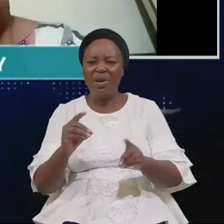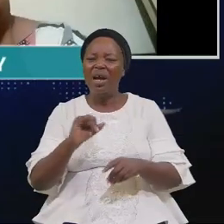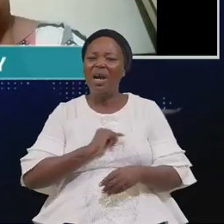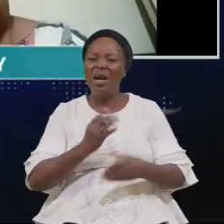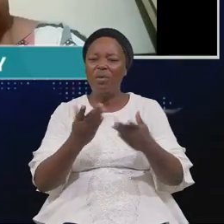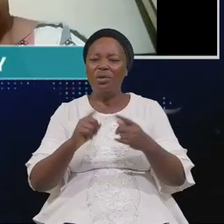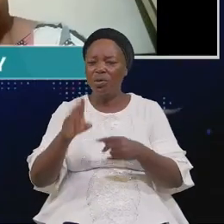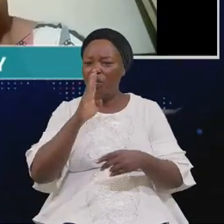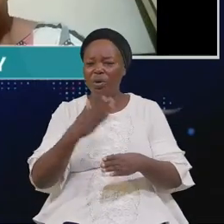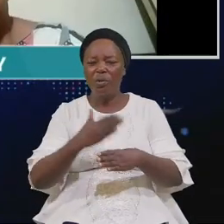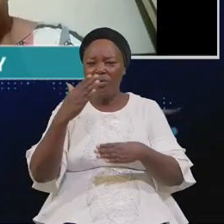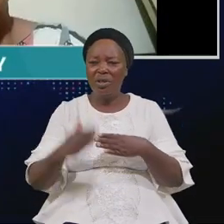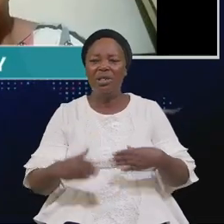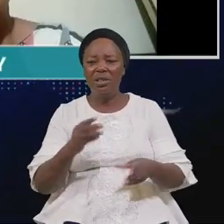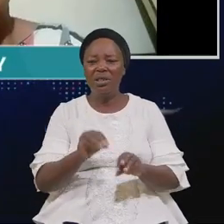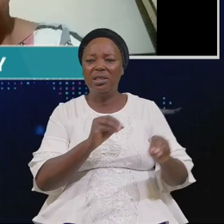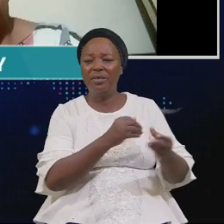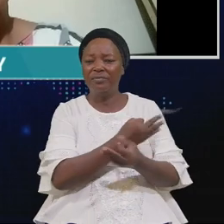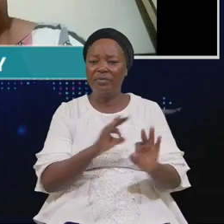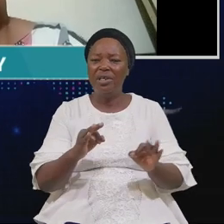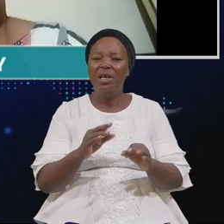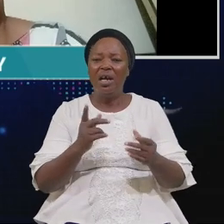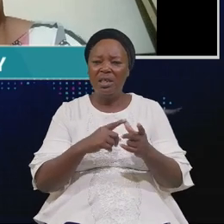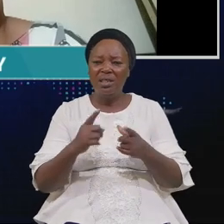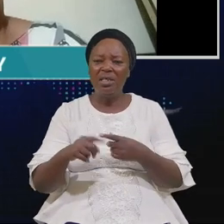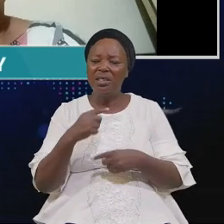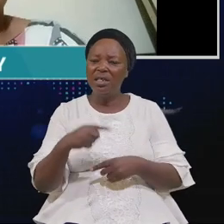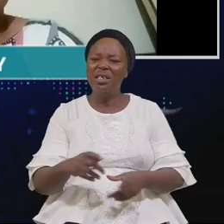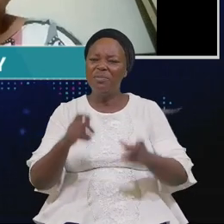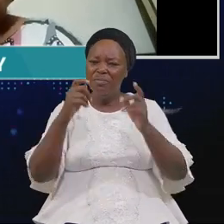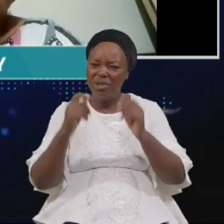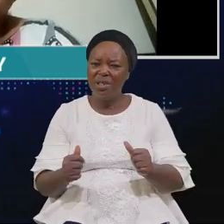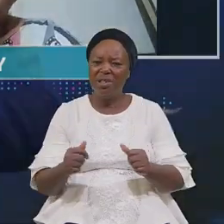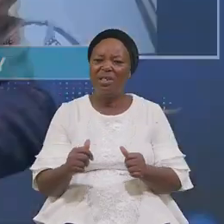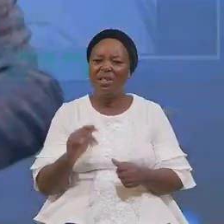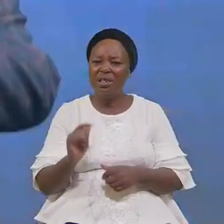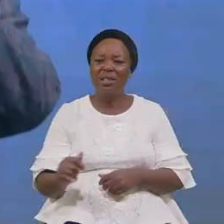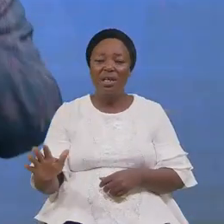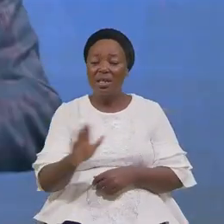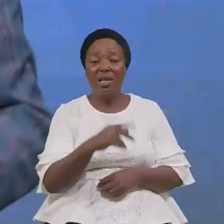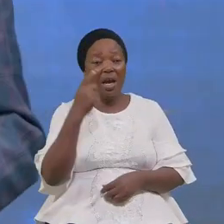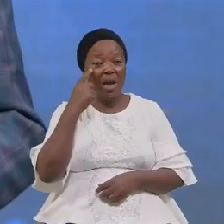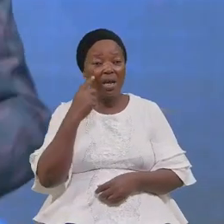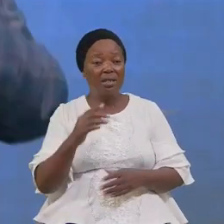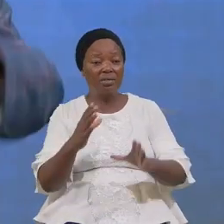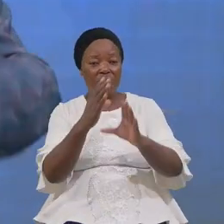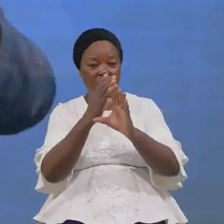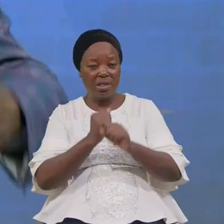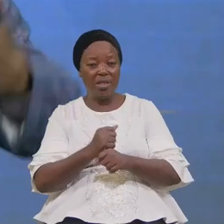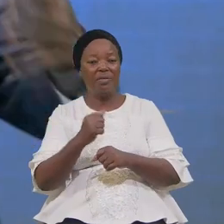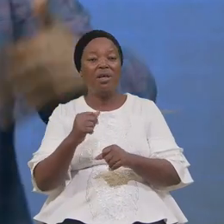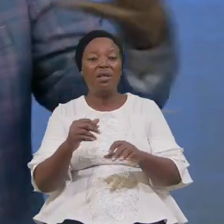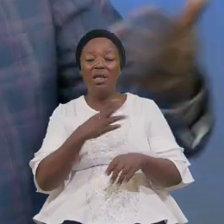totally set free. It says, and immediately their eyes received sight, and